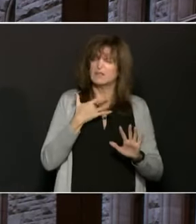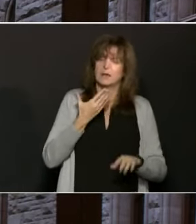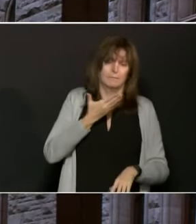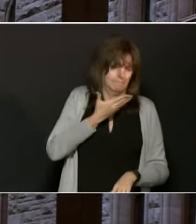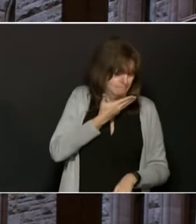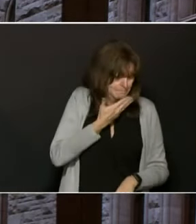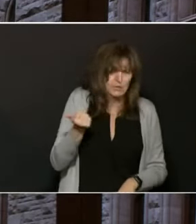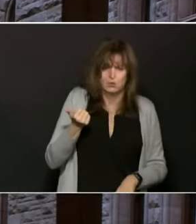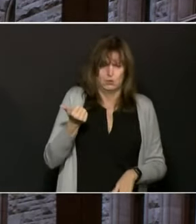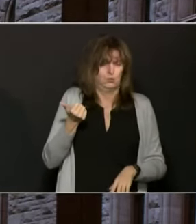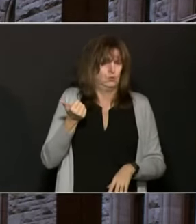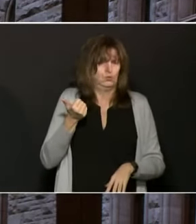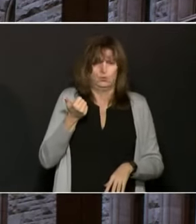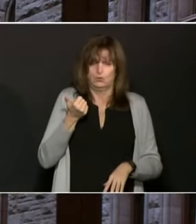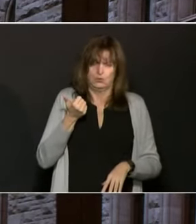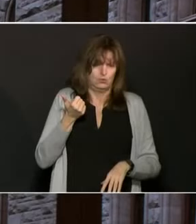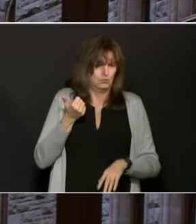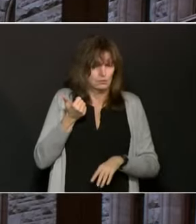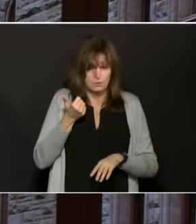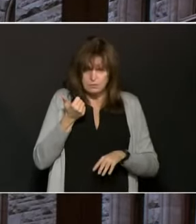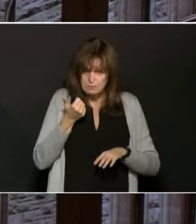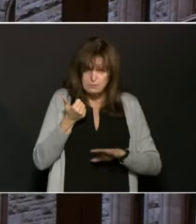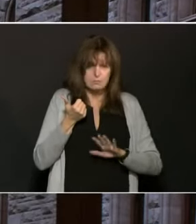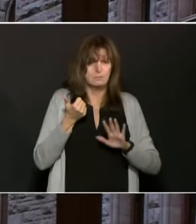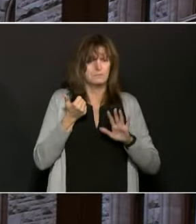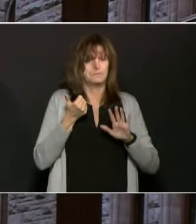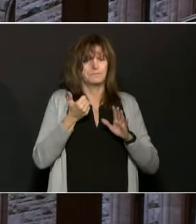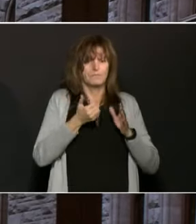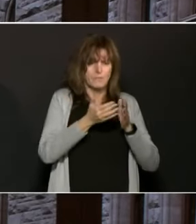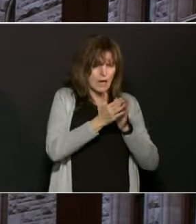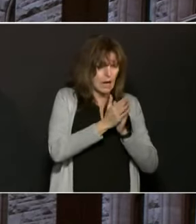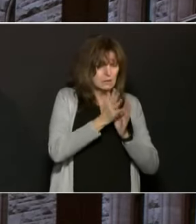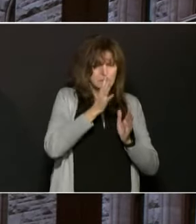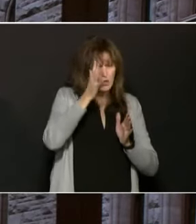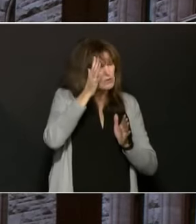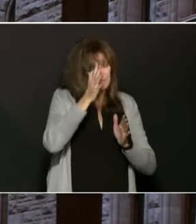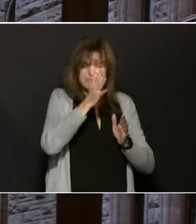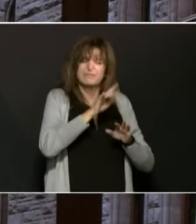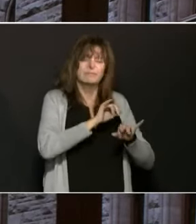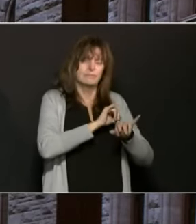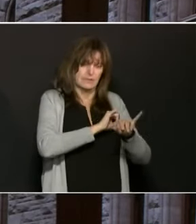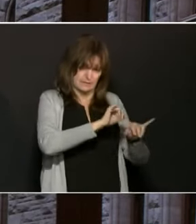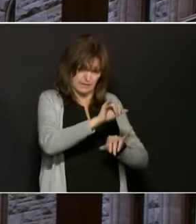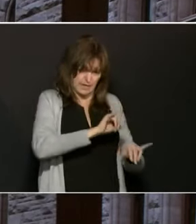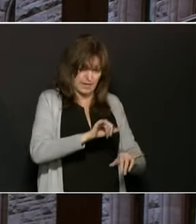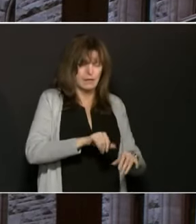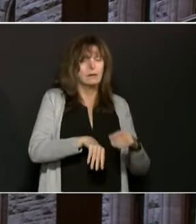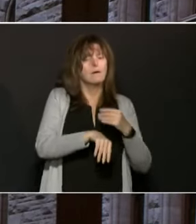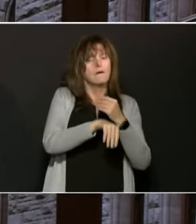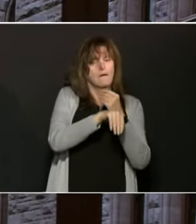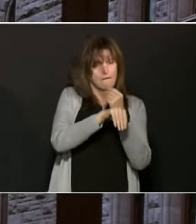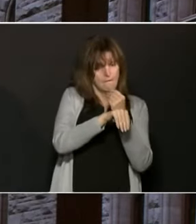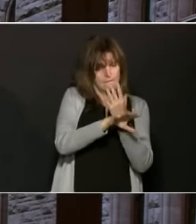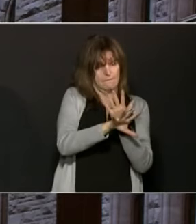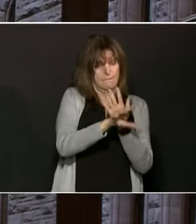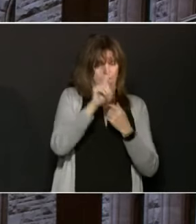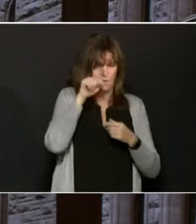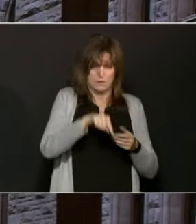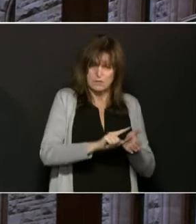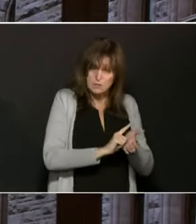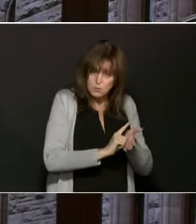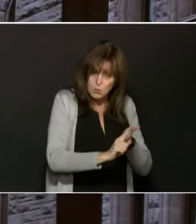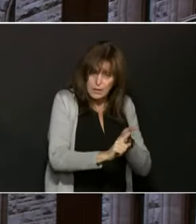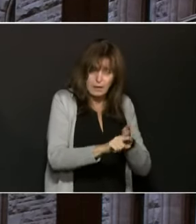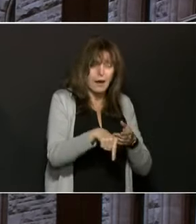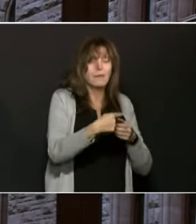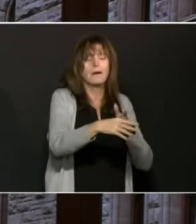necessary to ask parents to have children switch to virtual in the next week before the Christmas break, to see if he